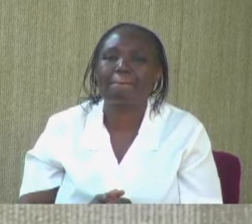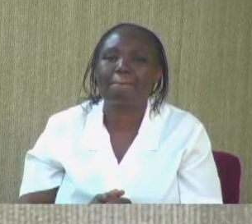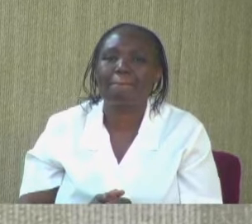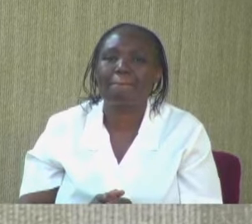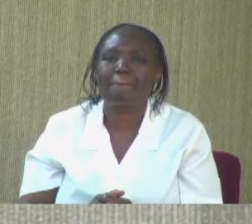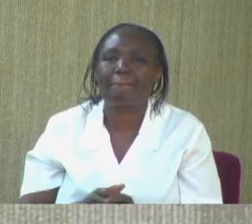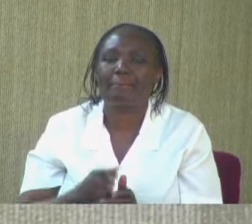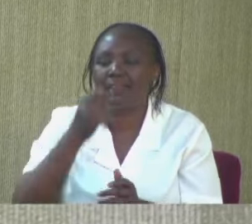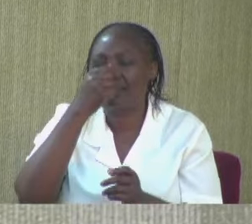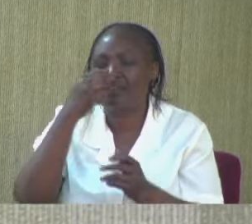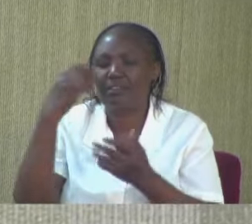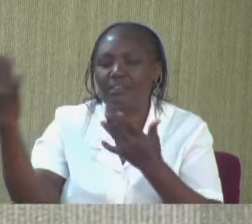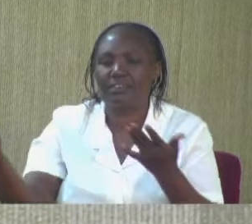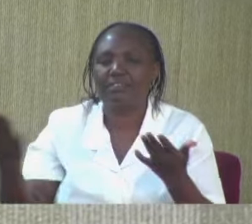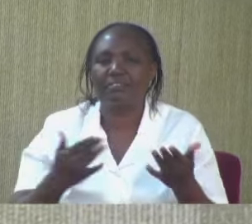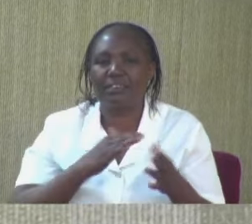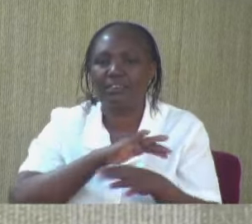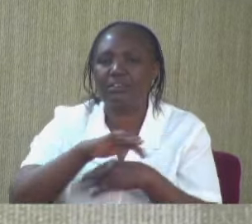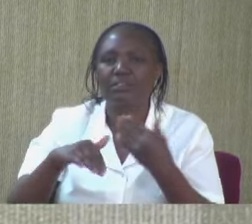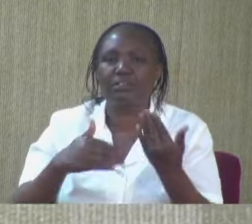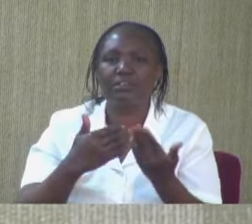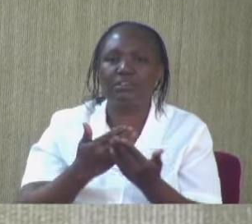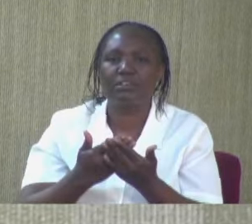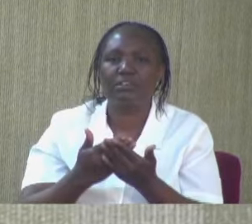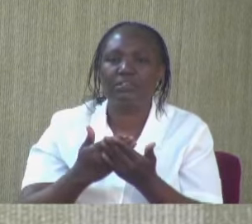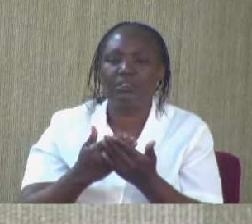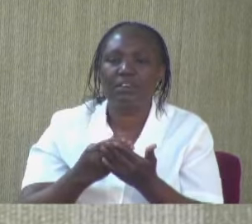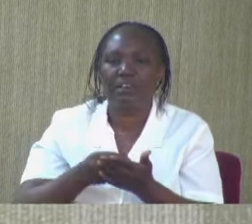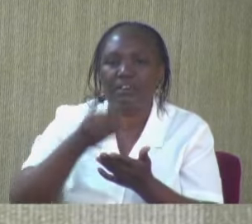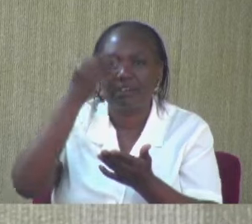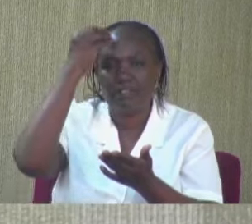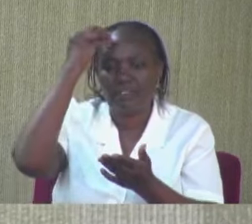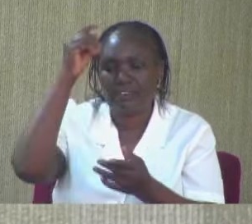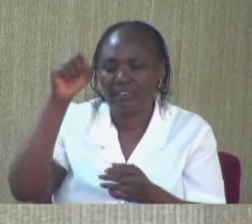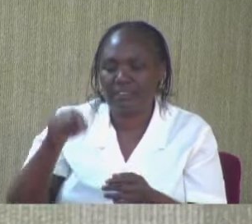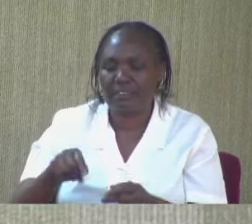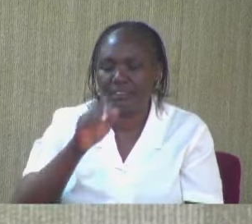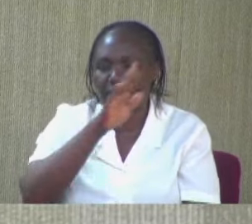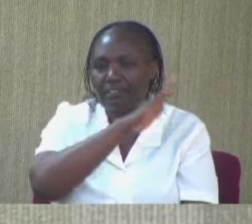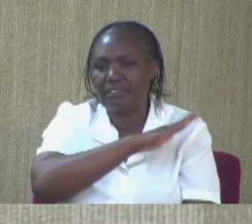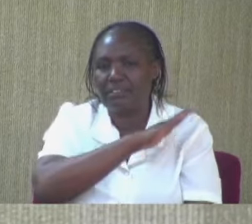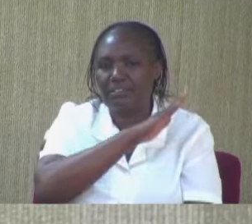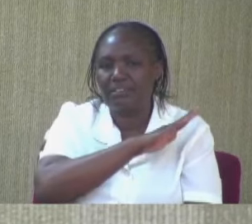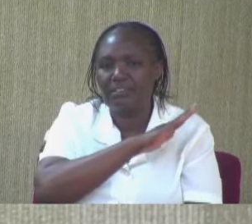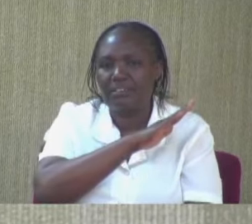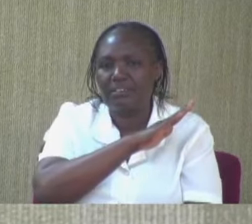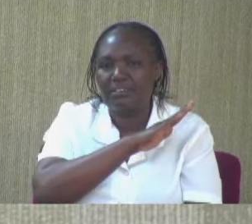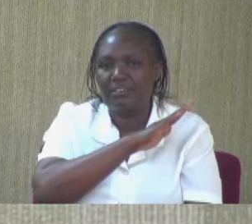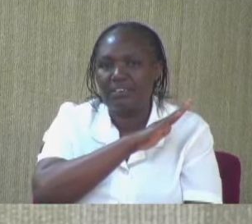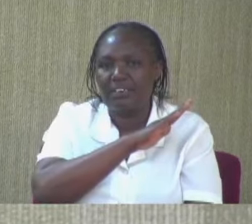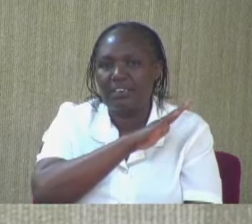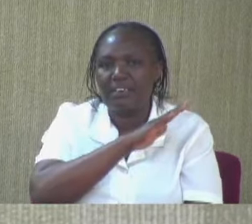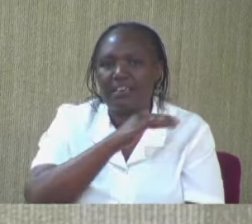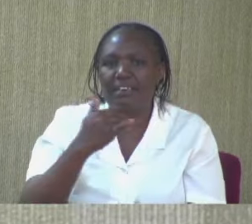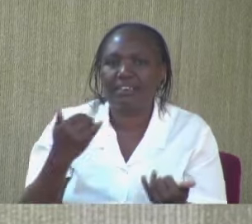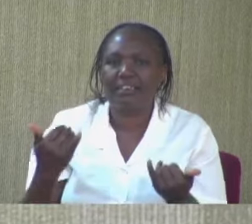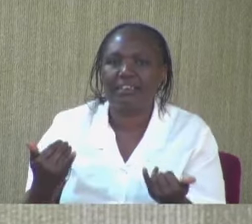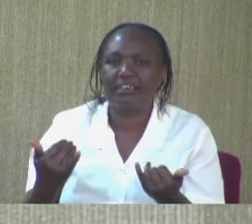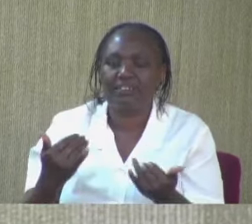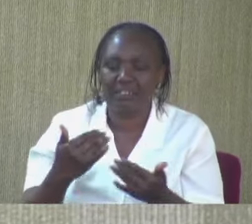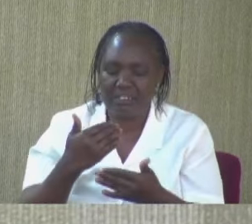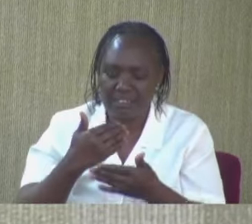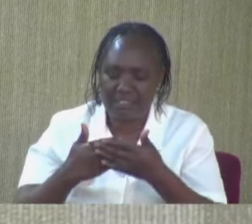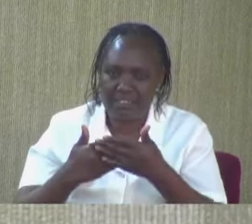I wish to invite all of you to our study this afternoon. And now we are